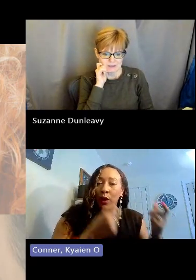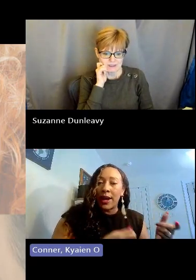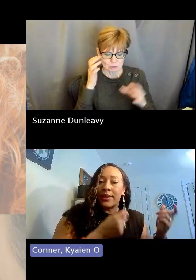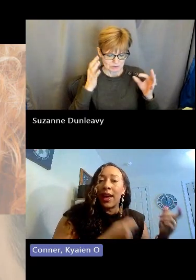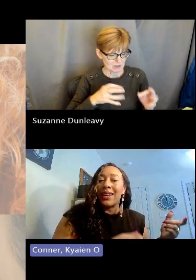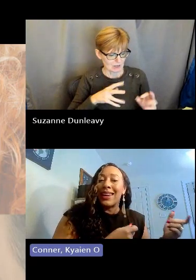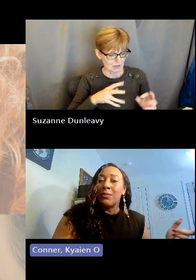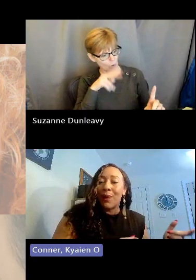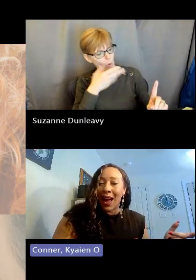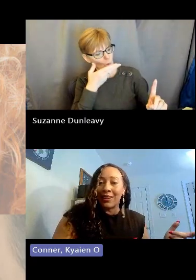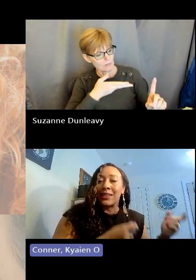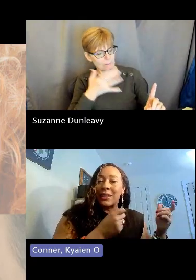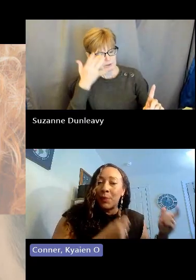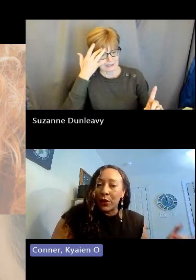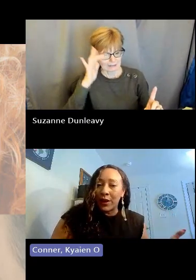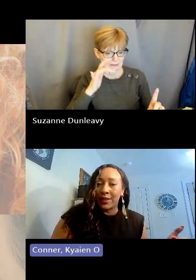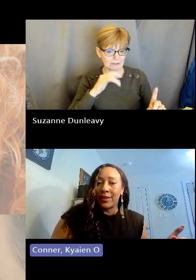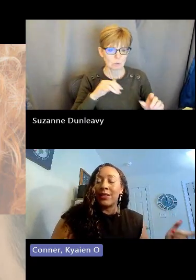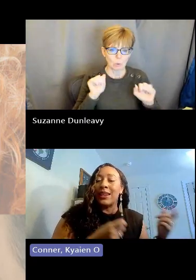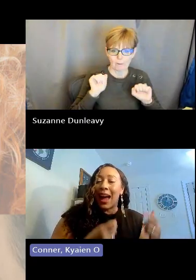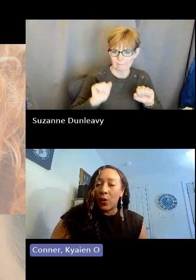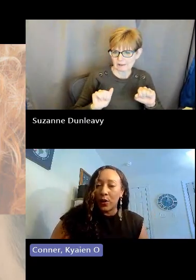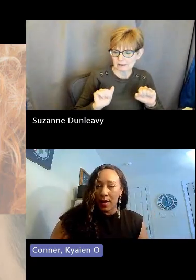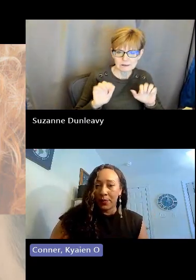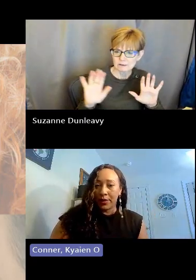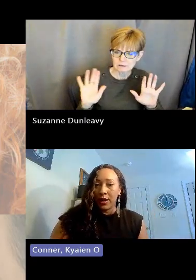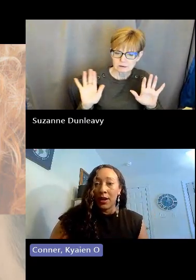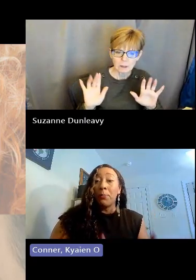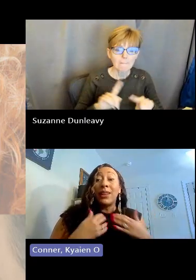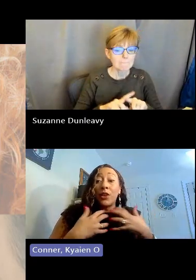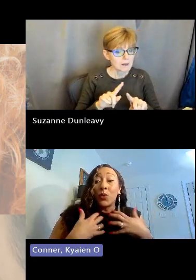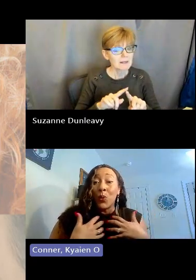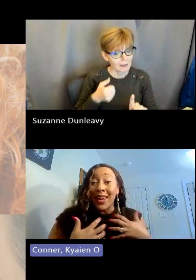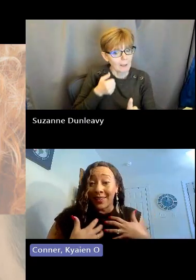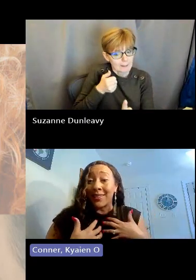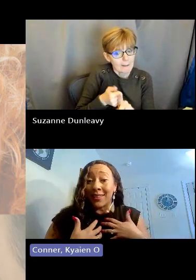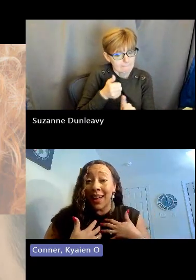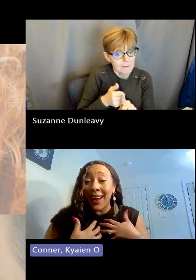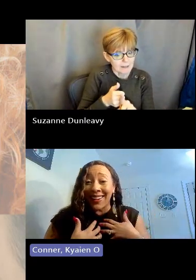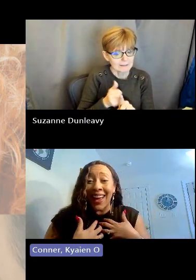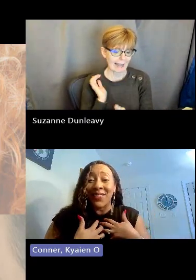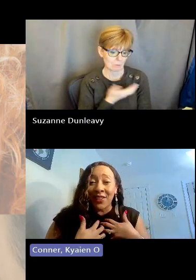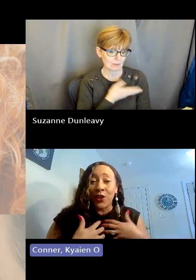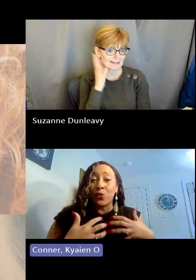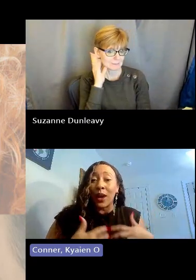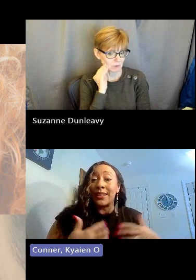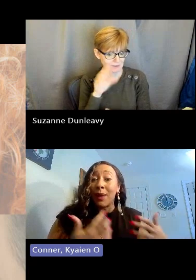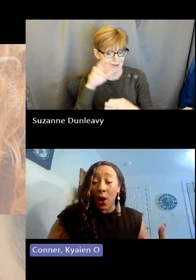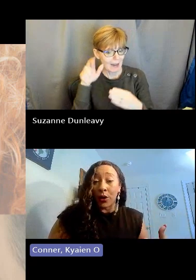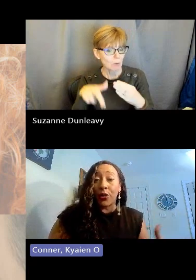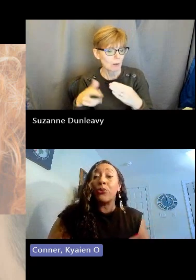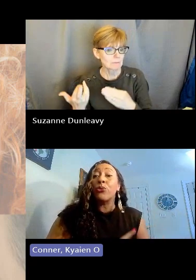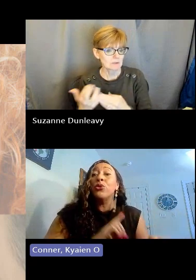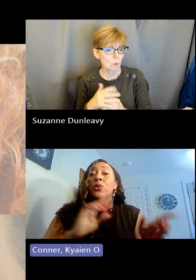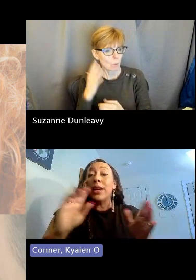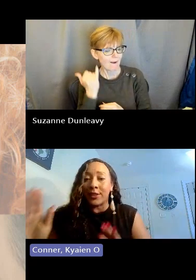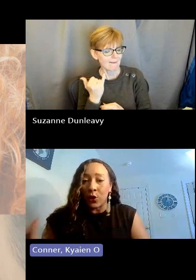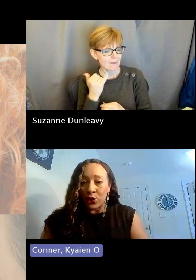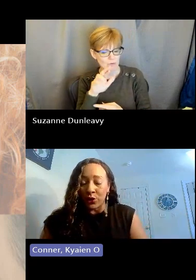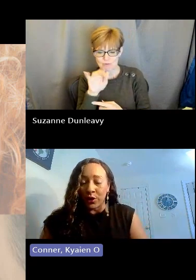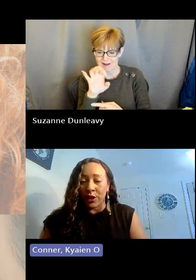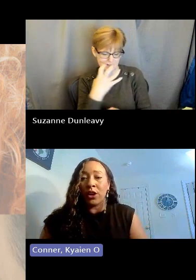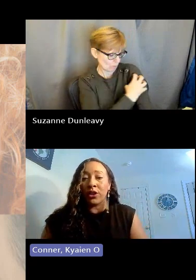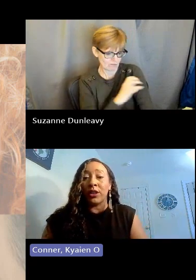sense that race can impact experiences and outcomes. Because we as a society have given race power through